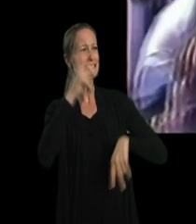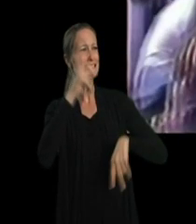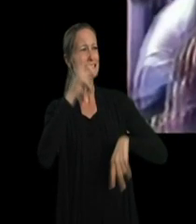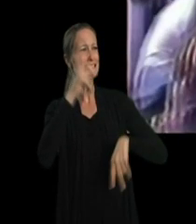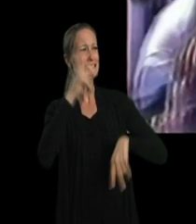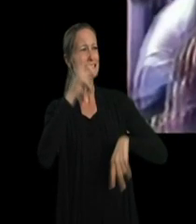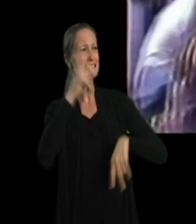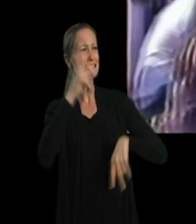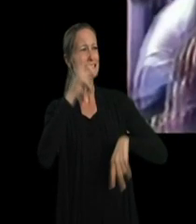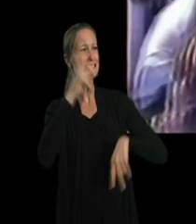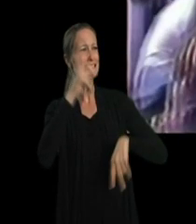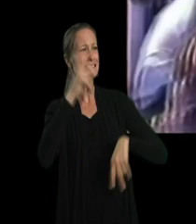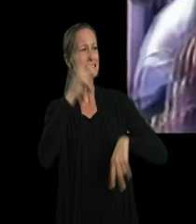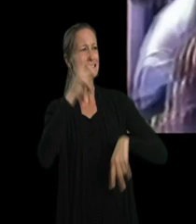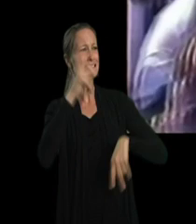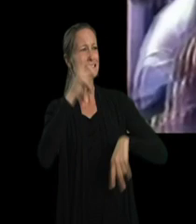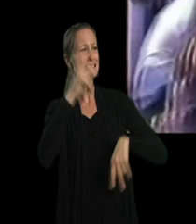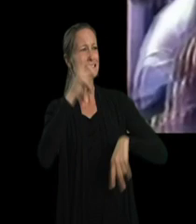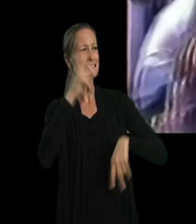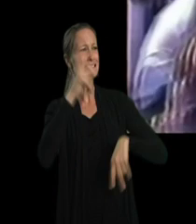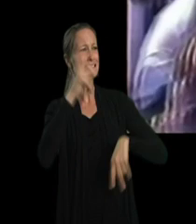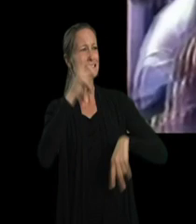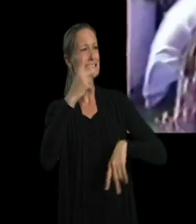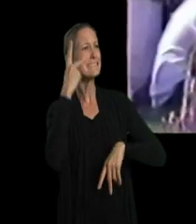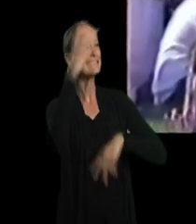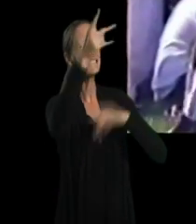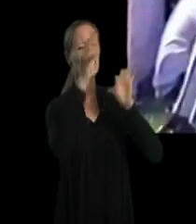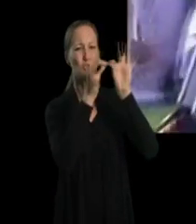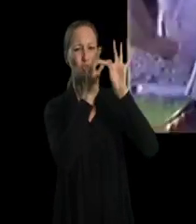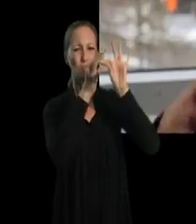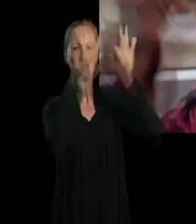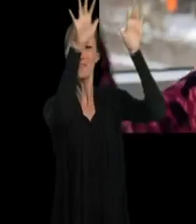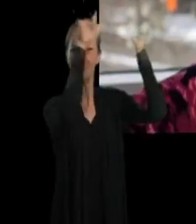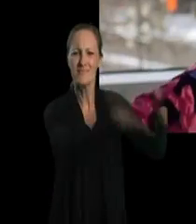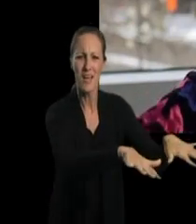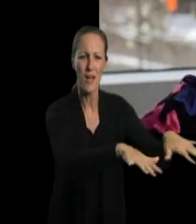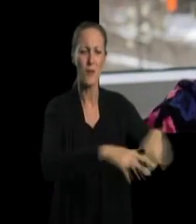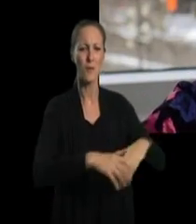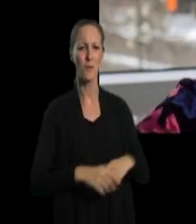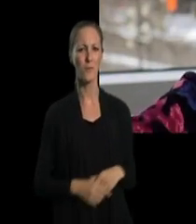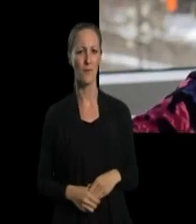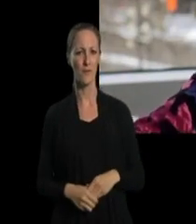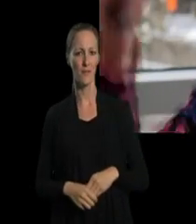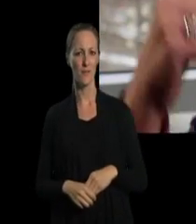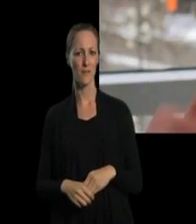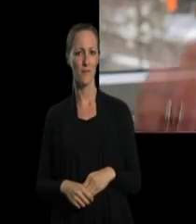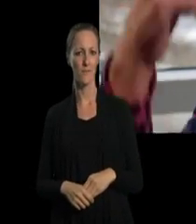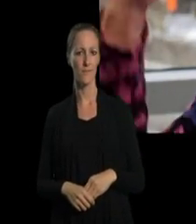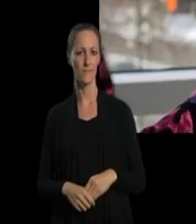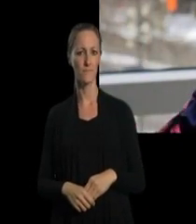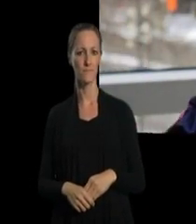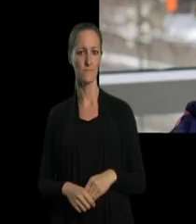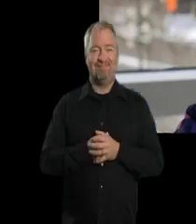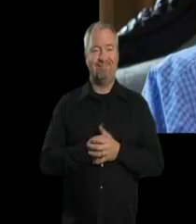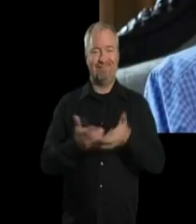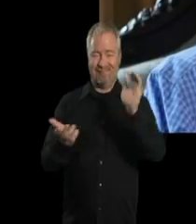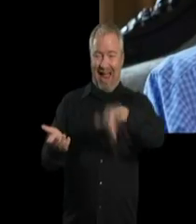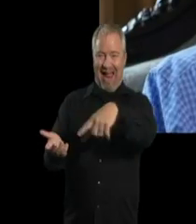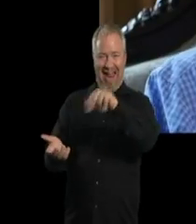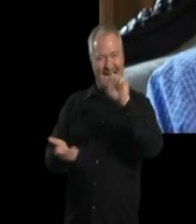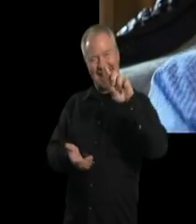using a wheelchair rolls under a rope barrier into the audience. So the deaf people could see the interpreters, so we could see the